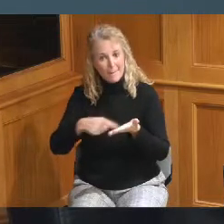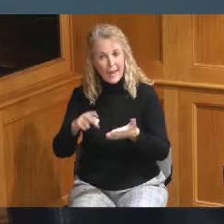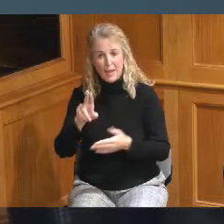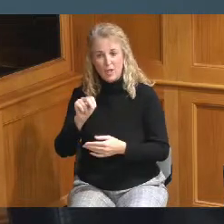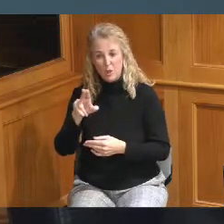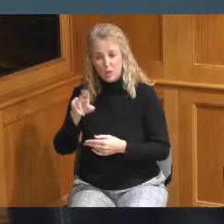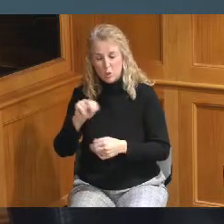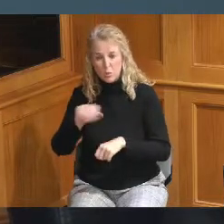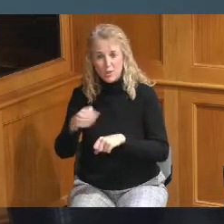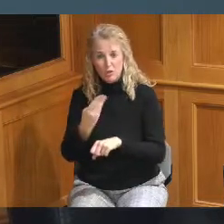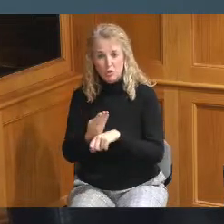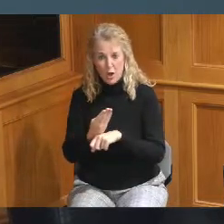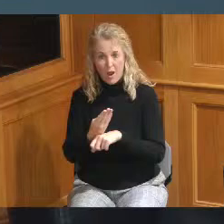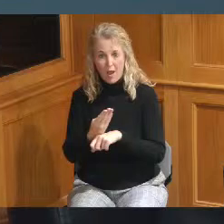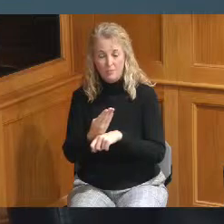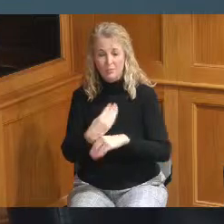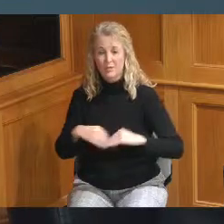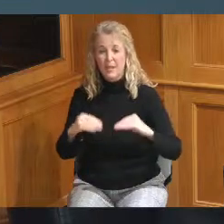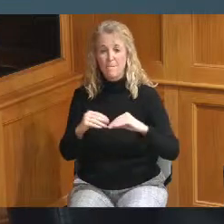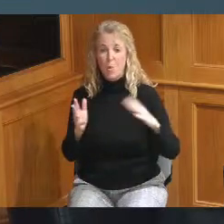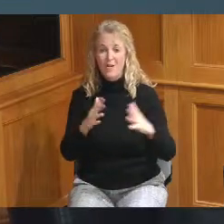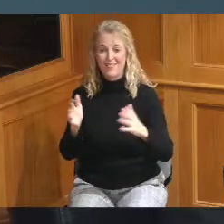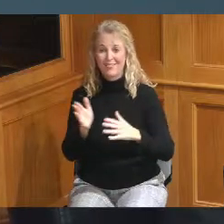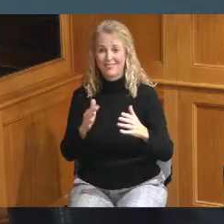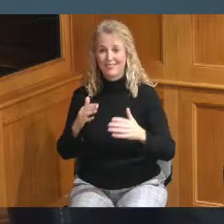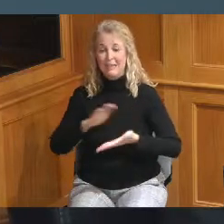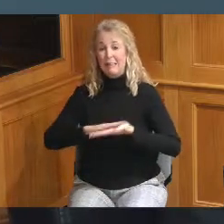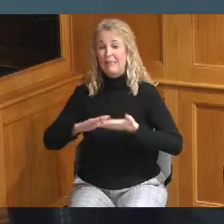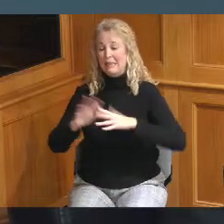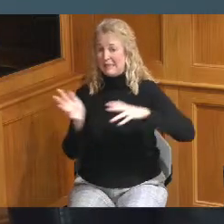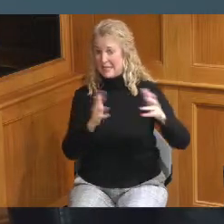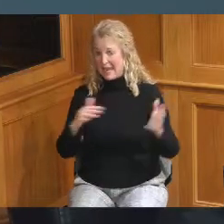and bring cleaner air to communities. And